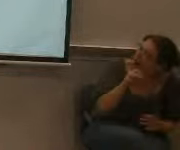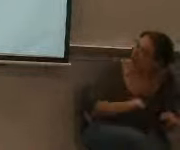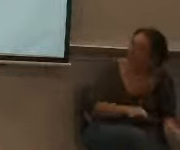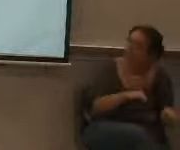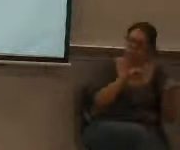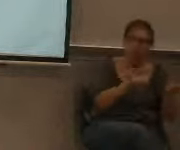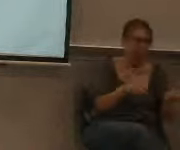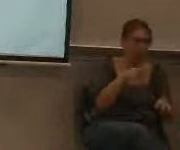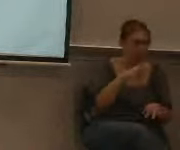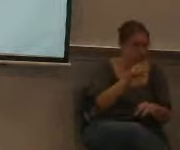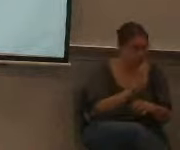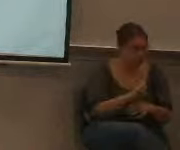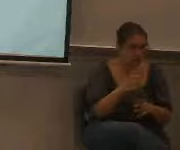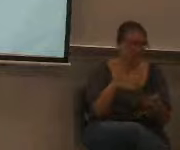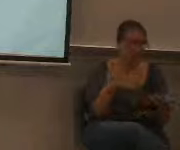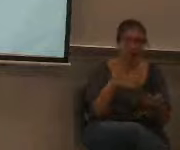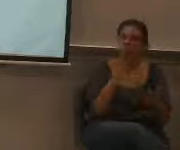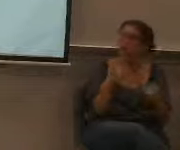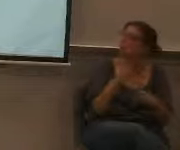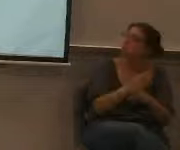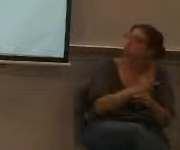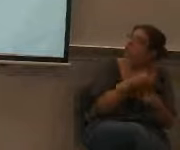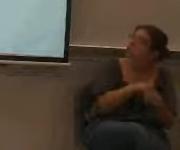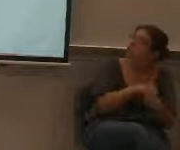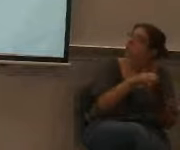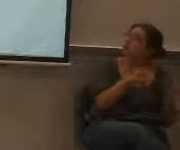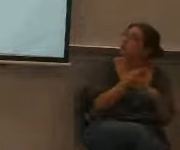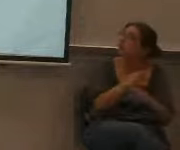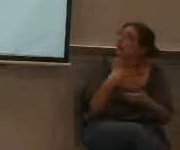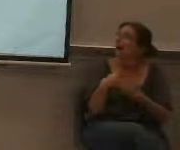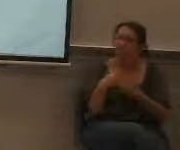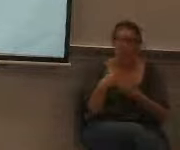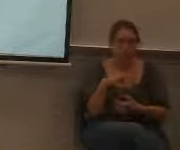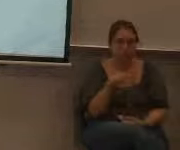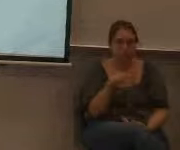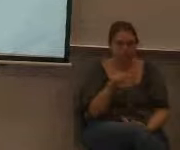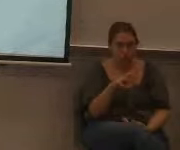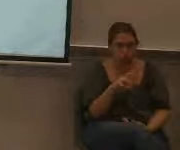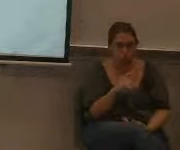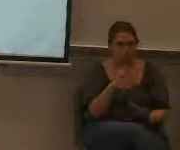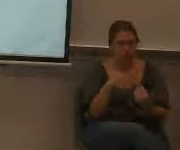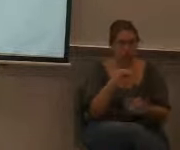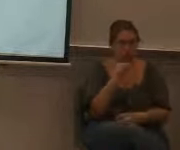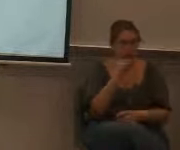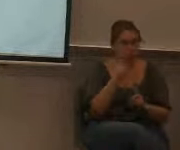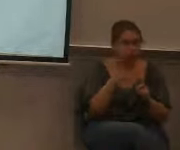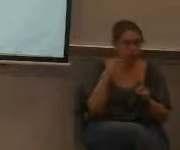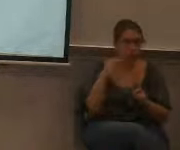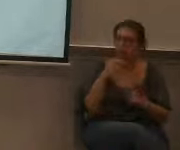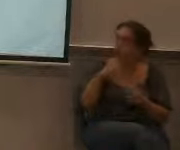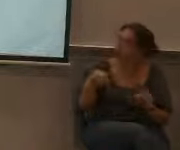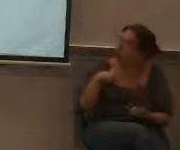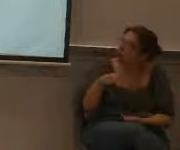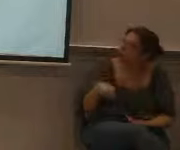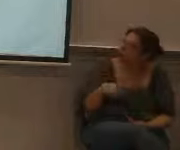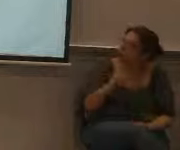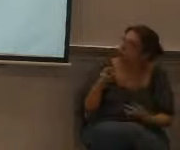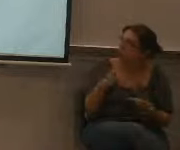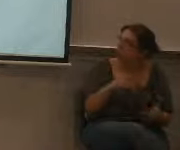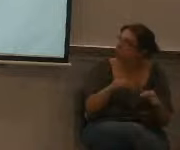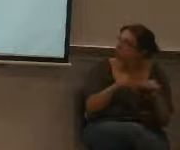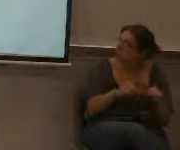versus the topness, so production inside versus production outside the stream, nutrient spiraling in the river continuum.